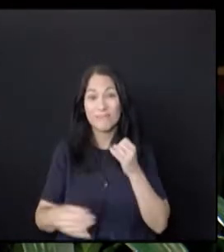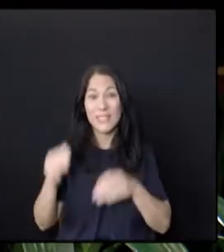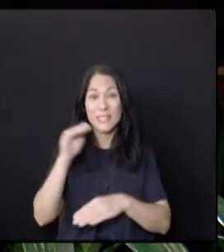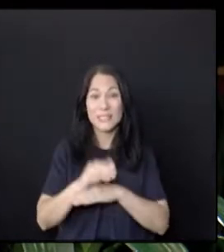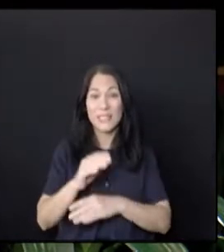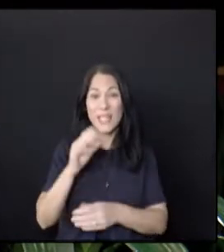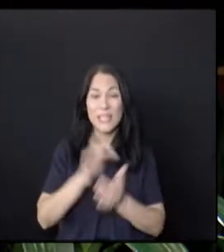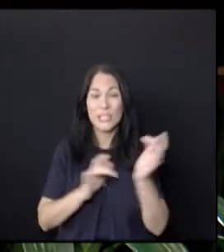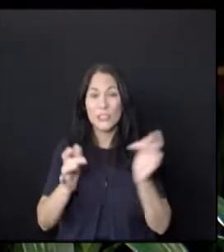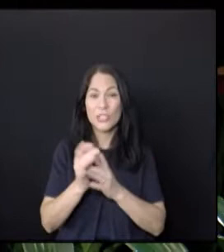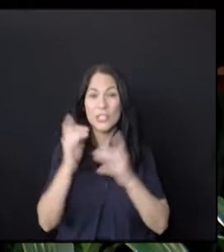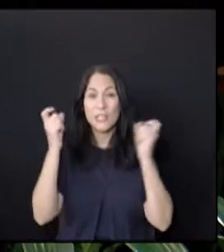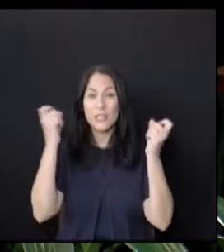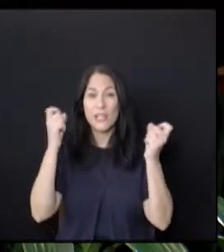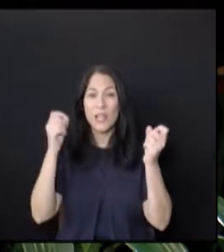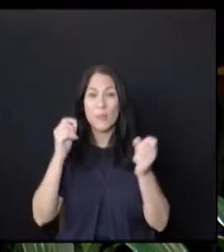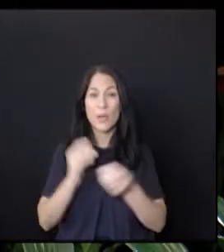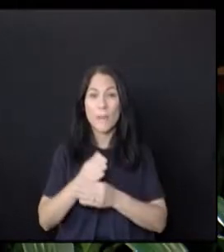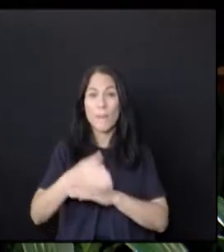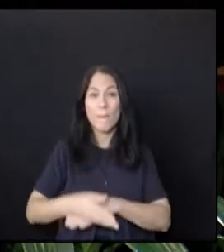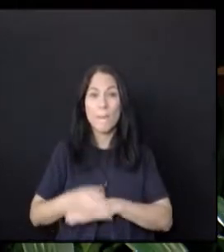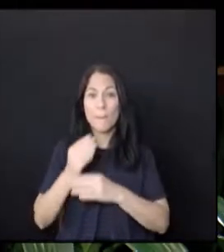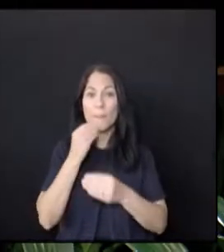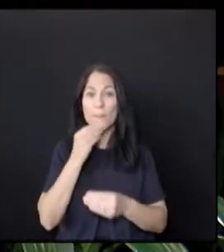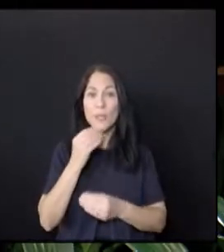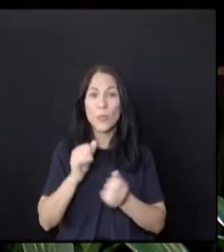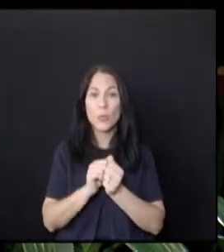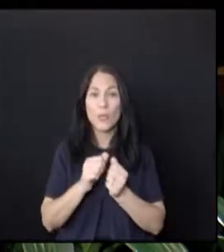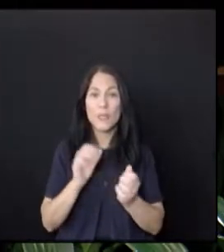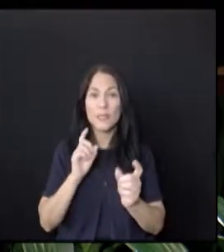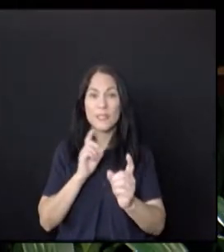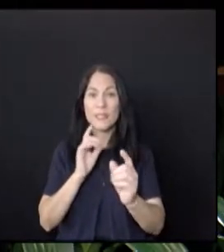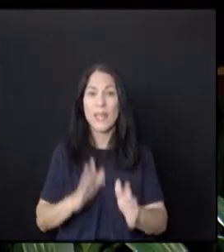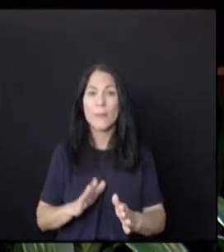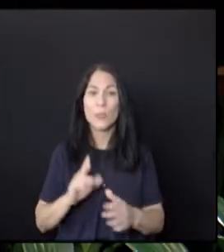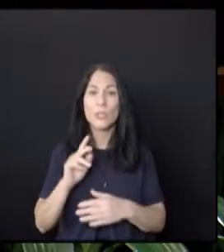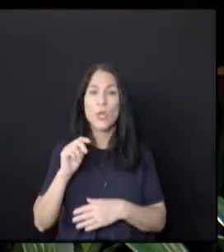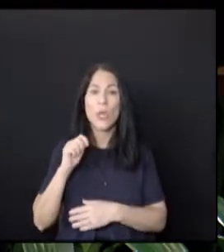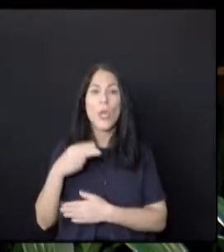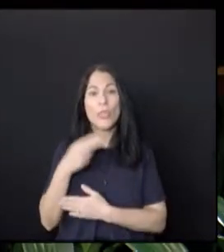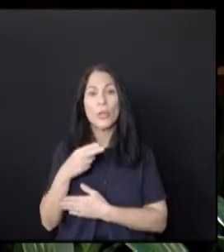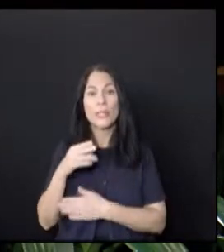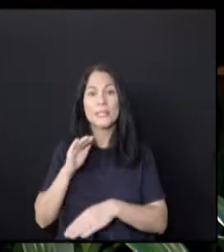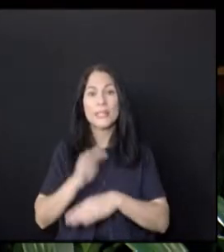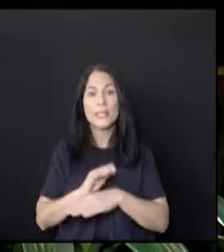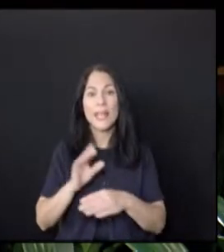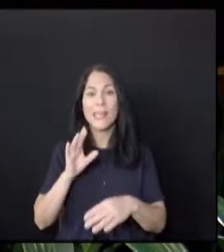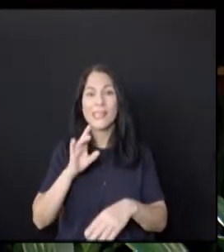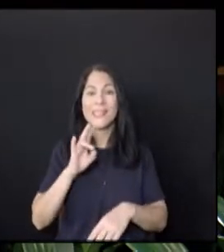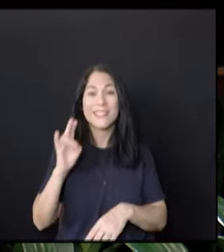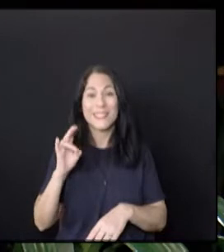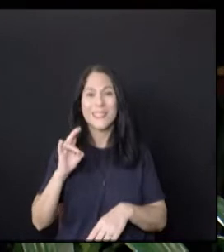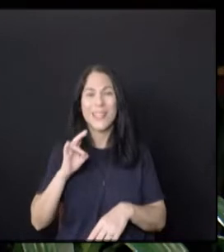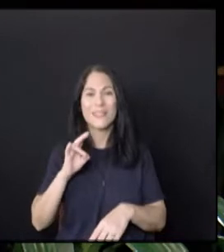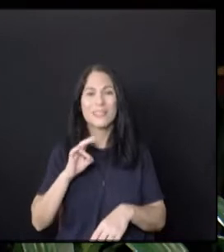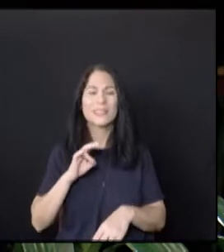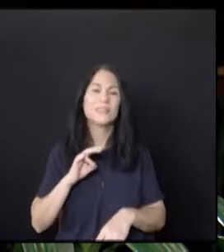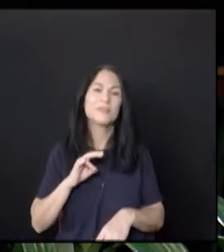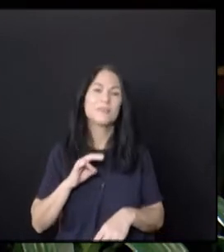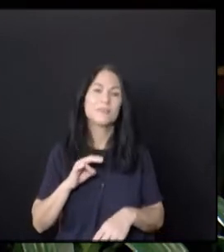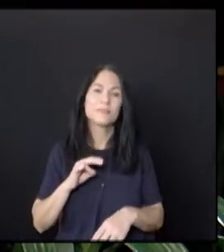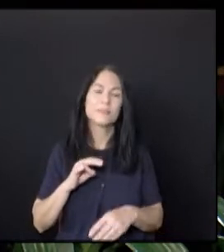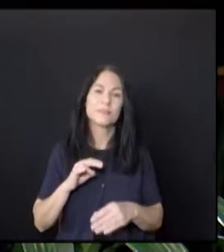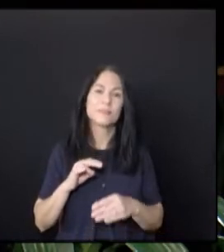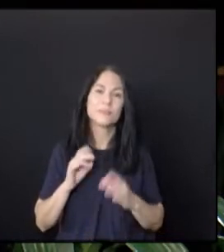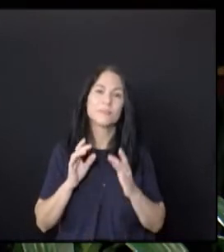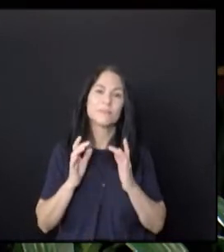with his disciples. So that will be Thursday night at 7 o'clock. We want you to join us right through all of our streaming platforms through